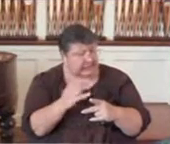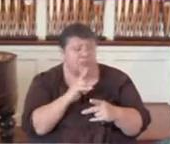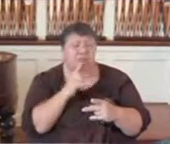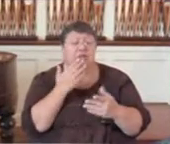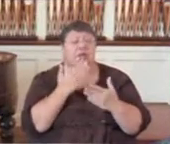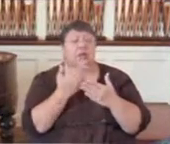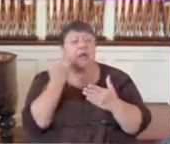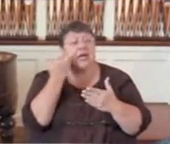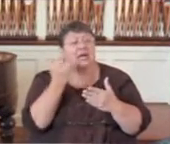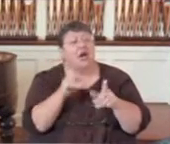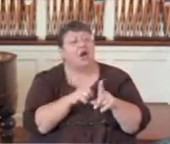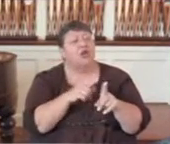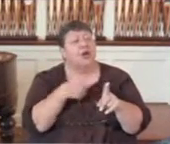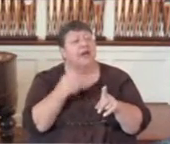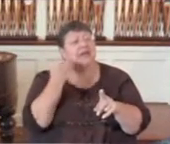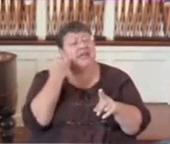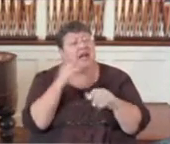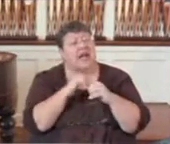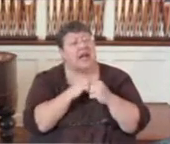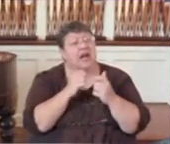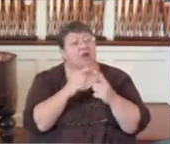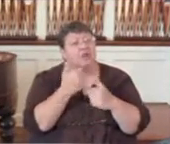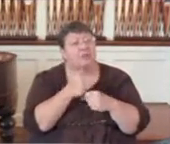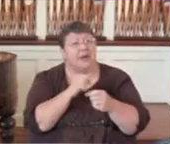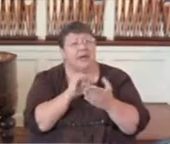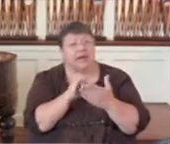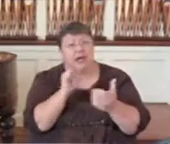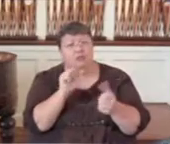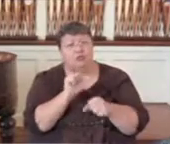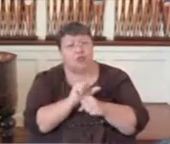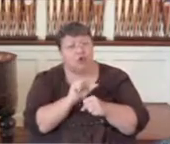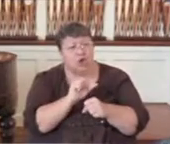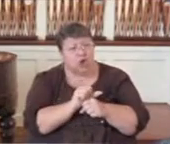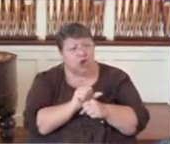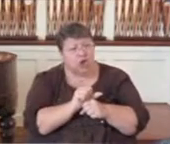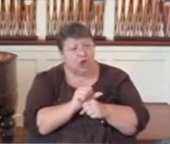good idea to also have an idea about how to make that work.